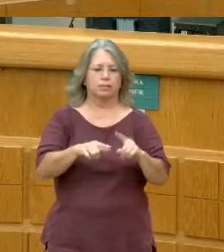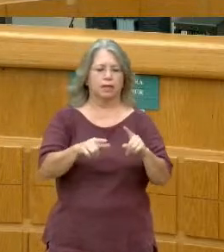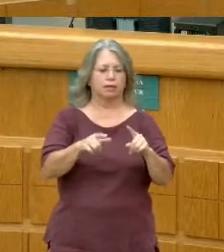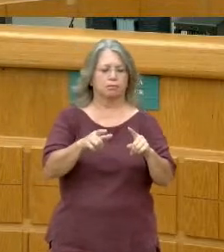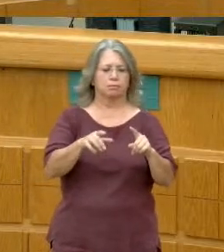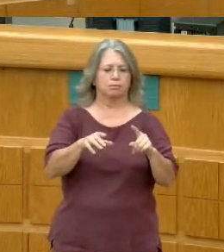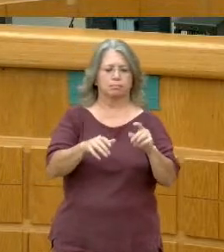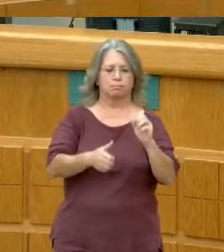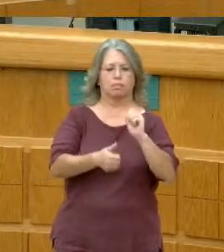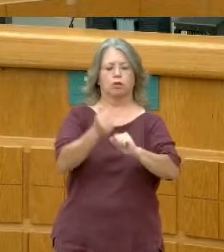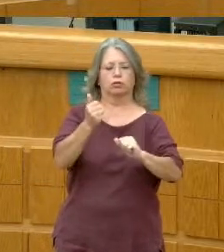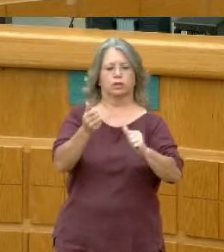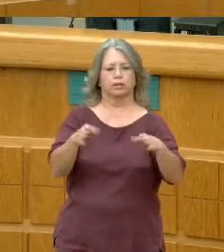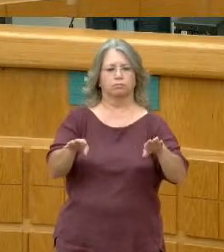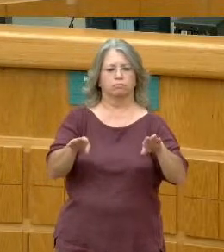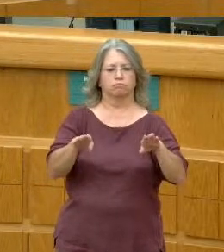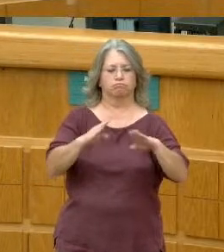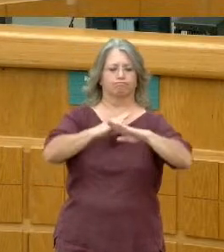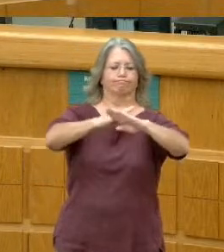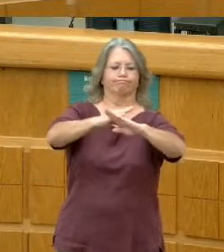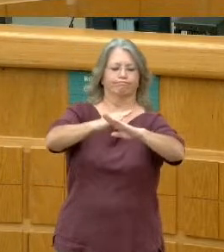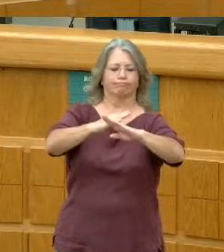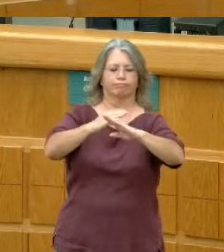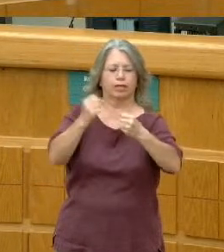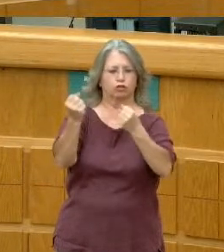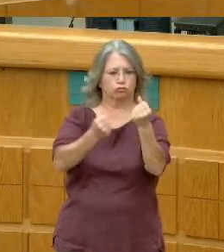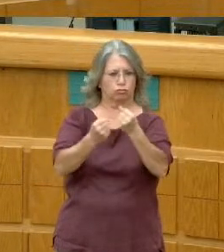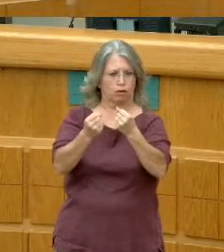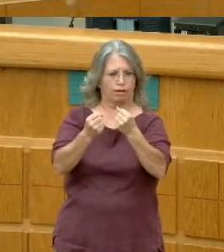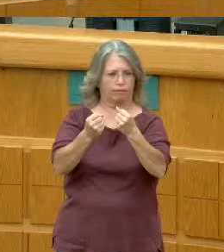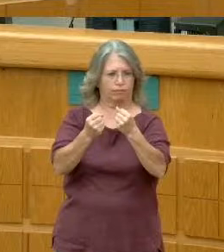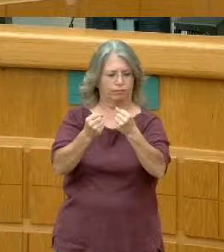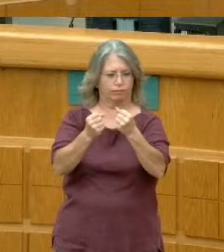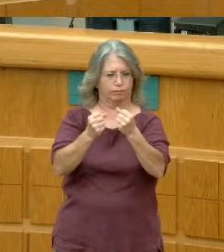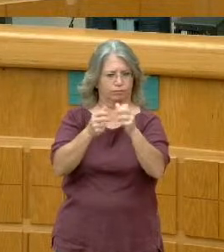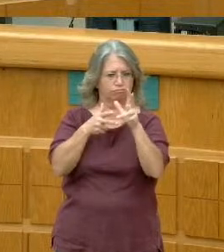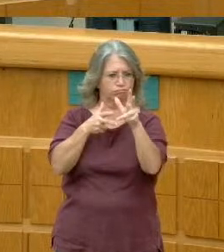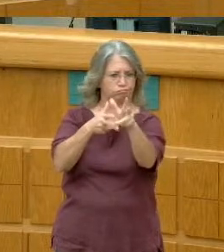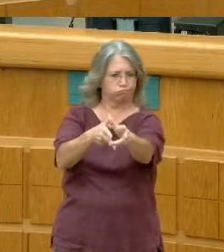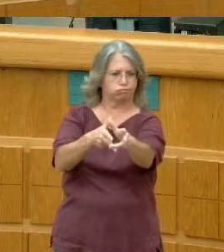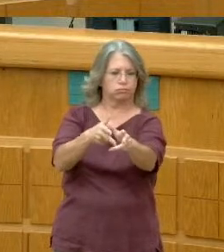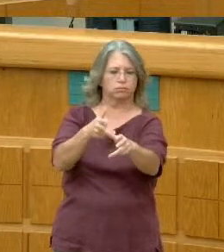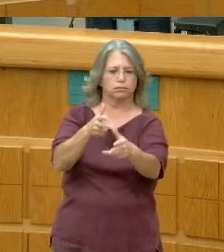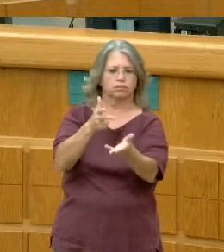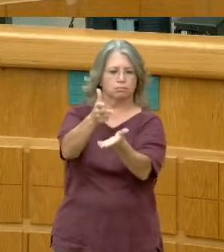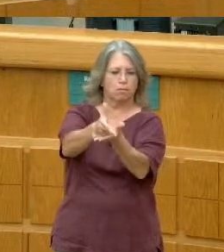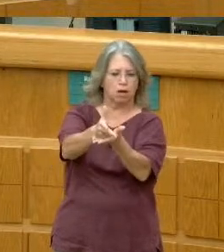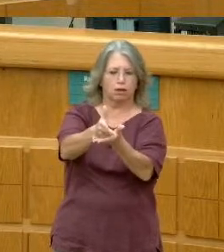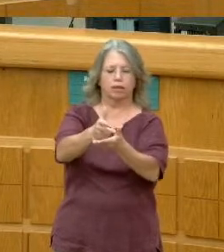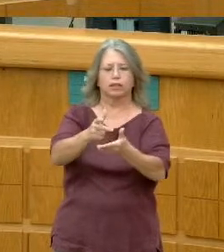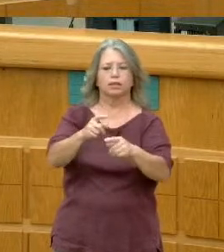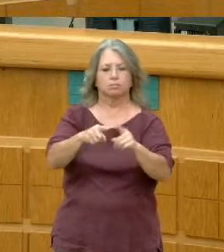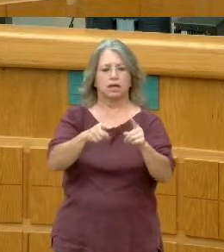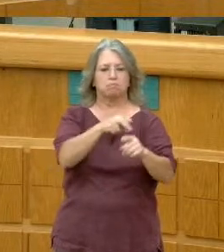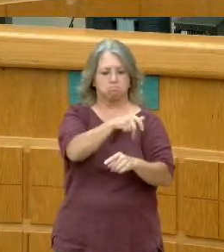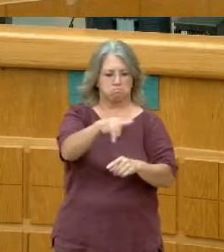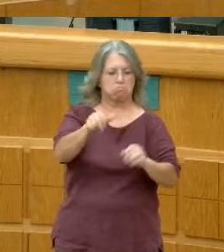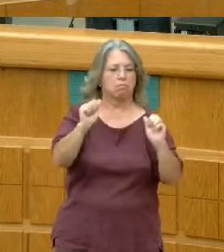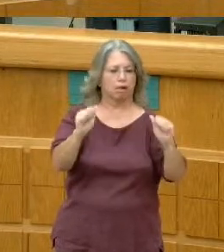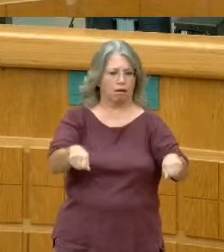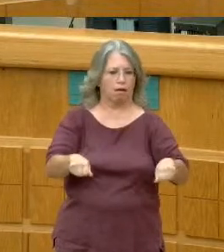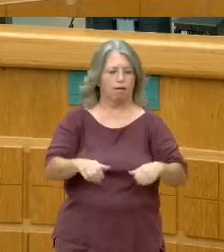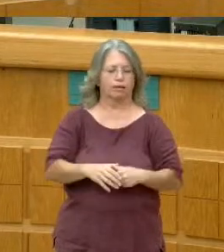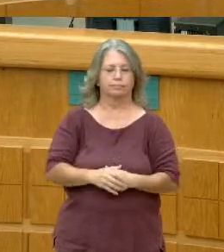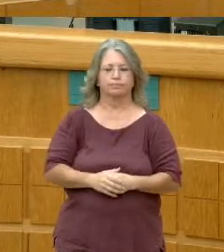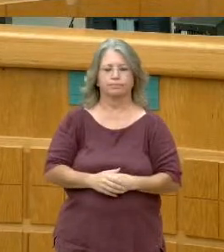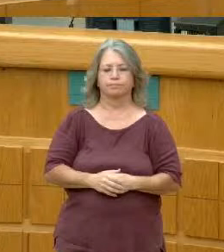traffic, but otherwise the beach will be open to pedestrian activities. So we